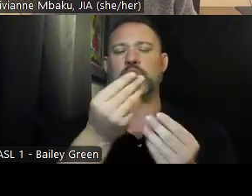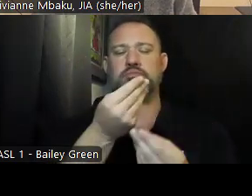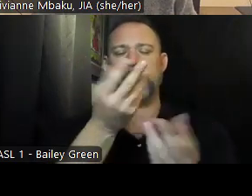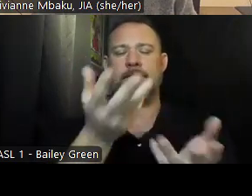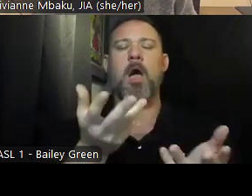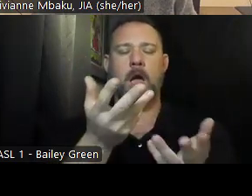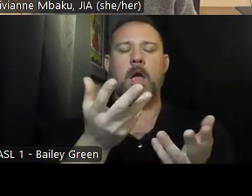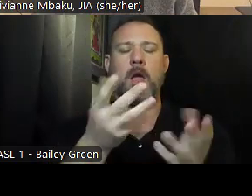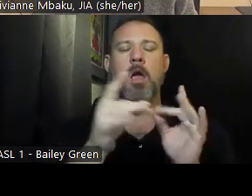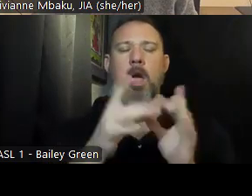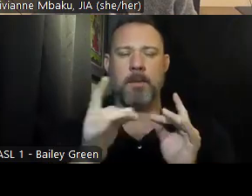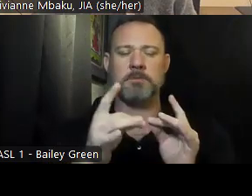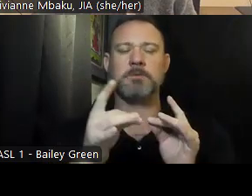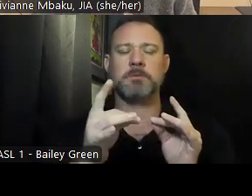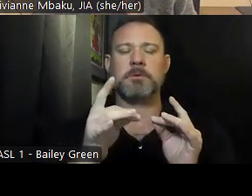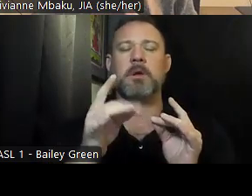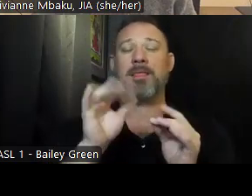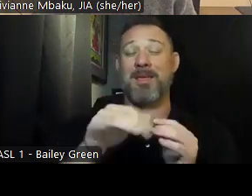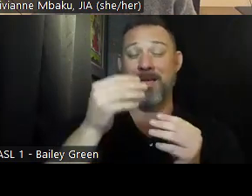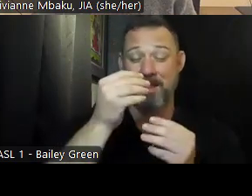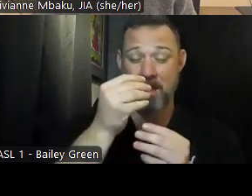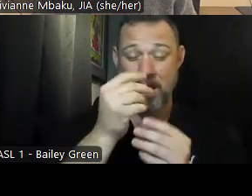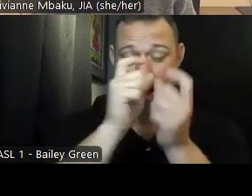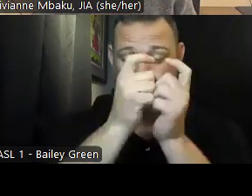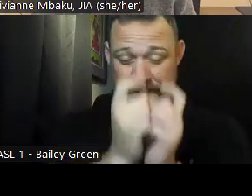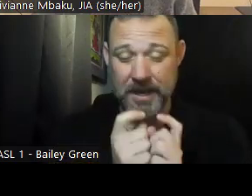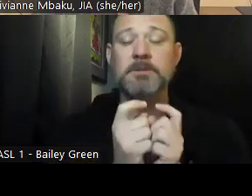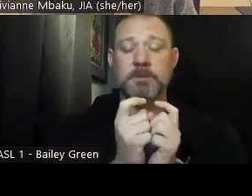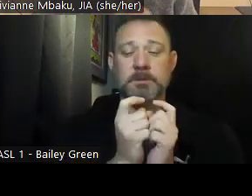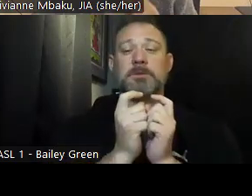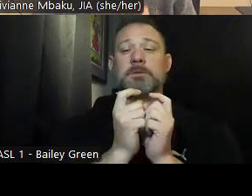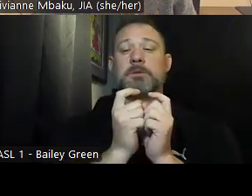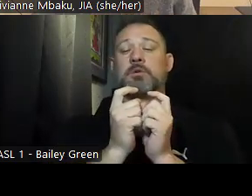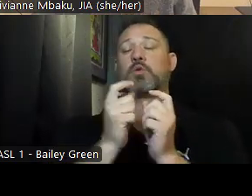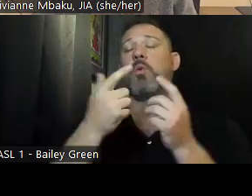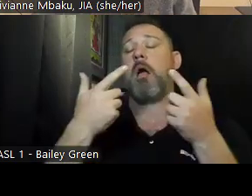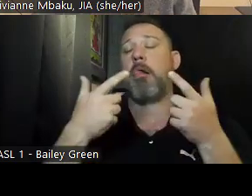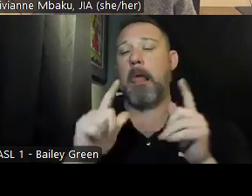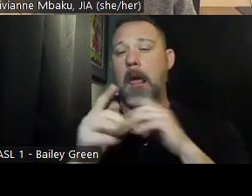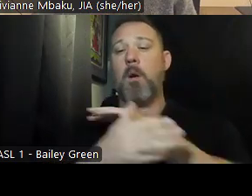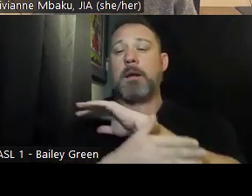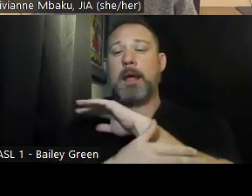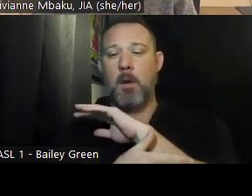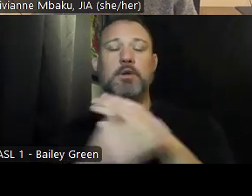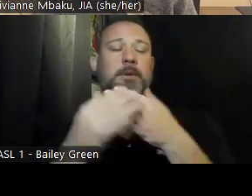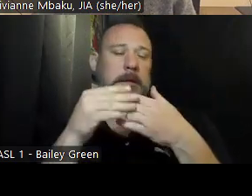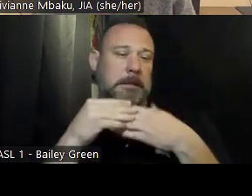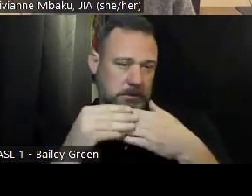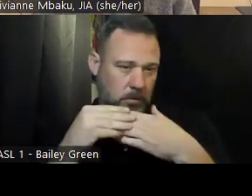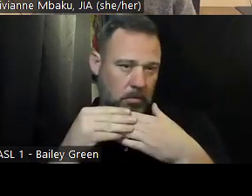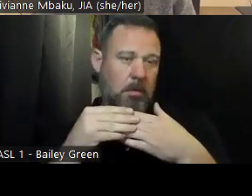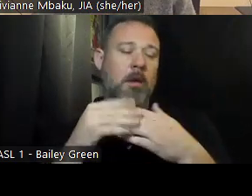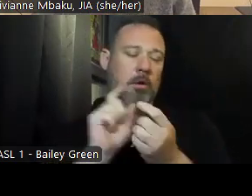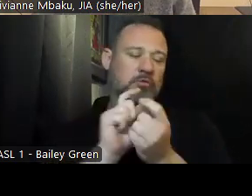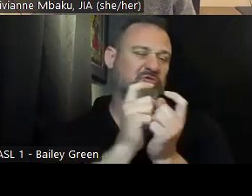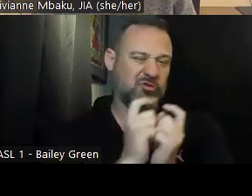those updates. And the idea about the updates is to allow counties to be nimble and to adjust